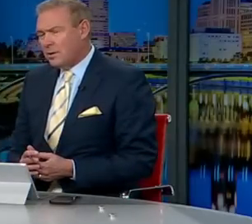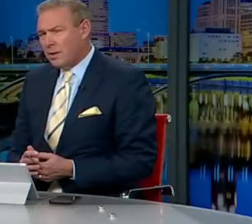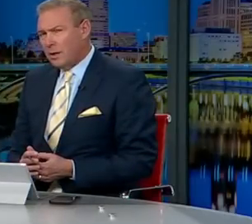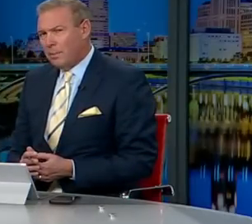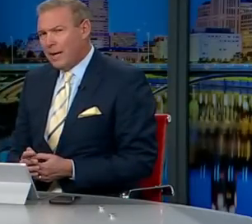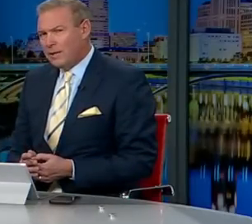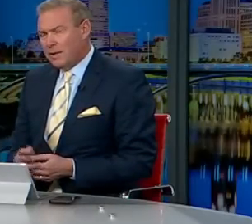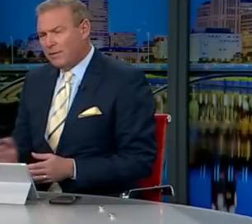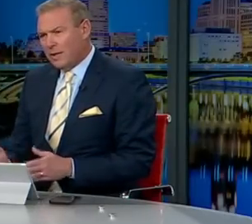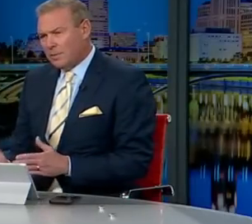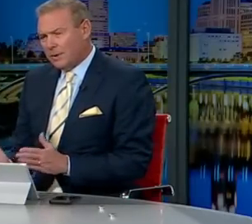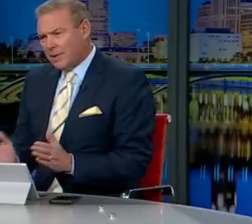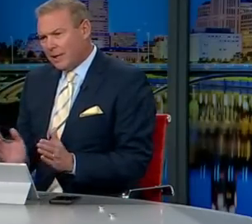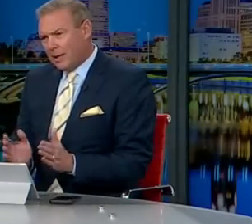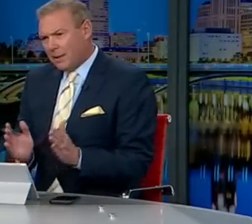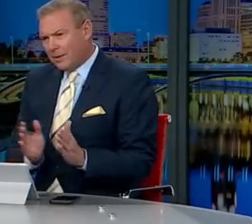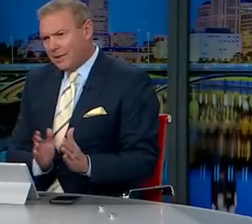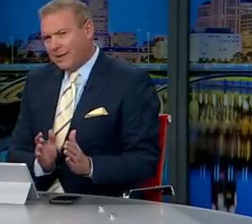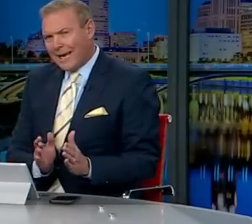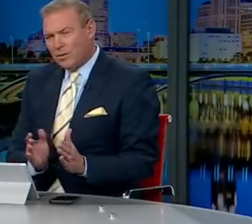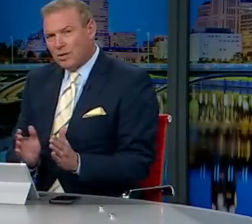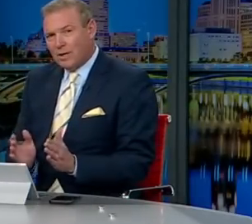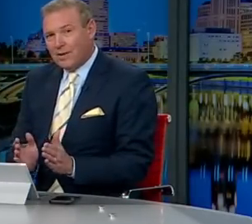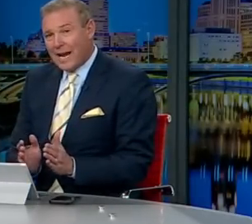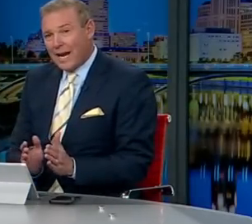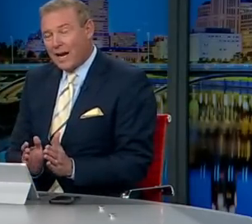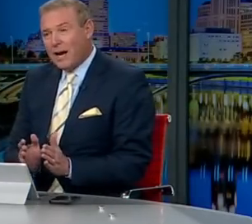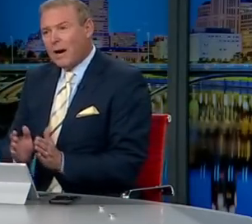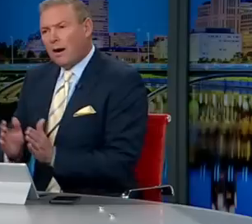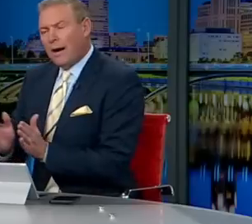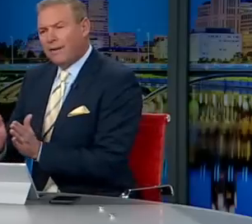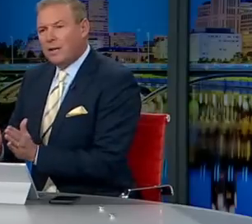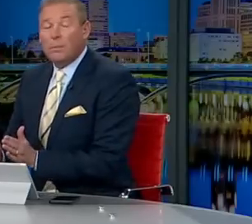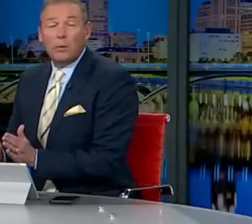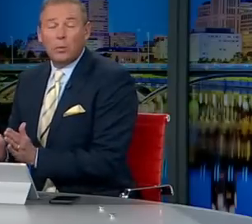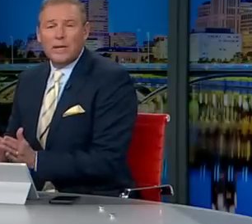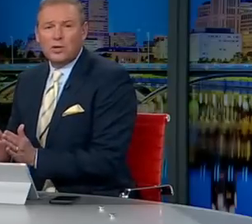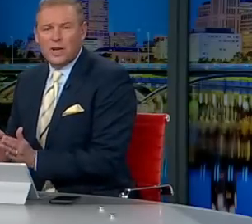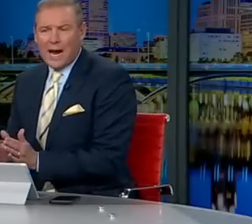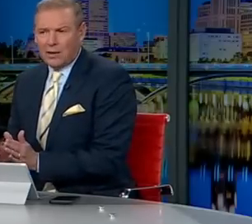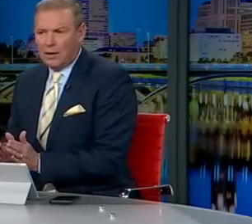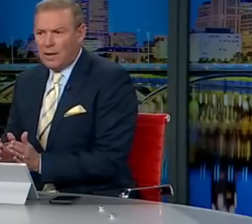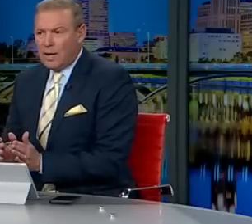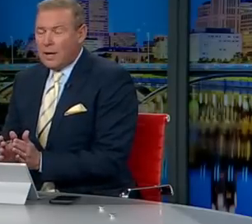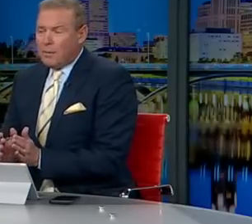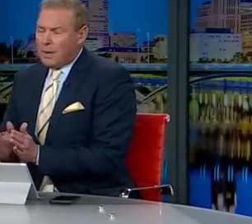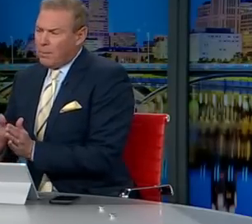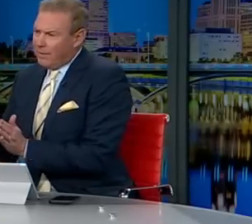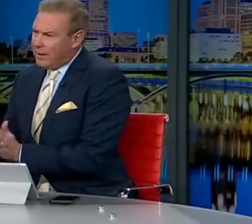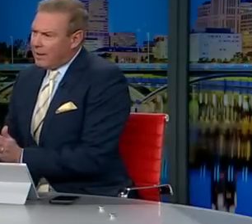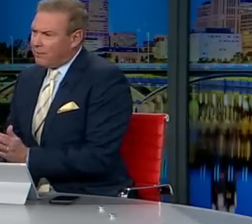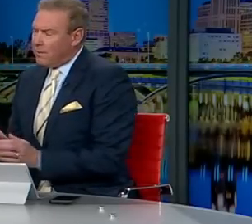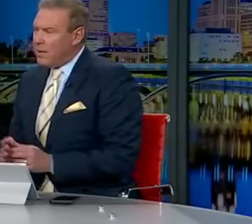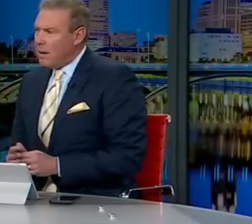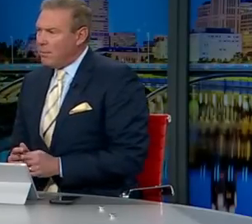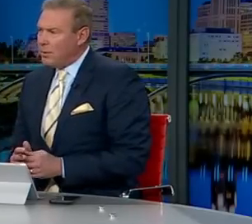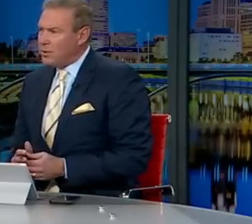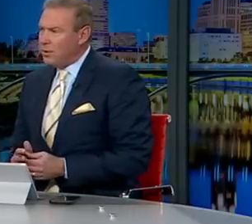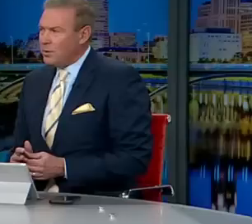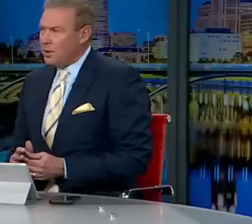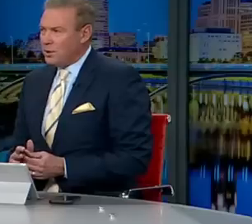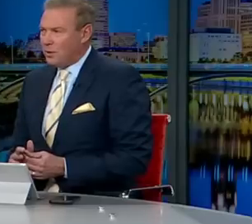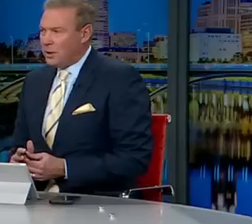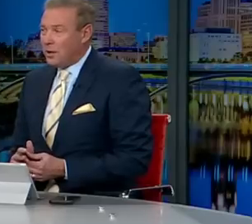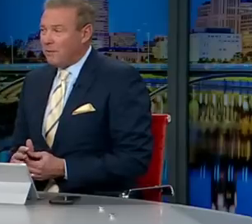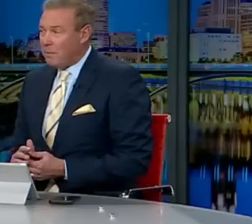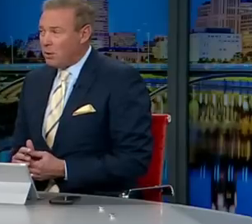not necessarily positive tests, but saying that about 10,000 a day are having to be rechecked. But he pivoted then from the numbers